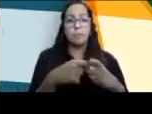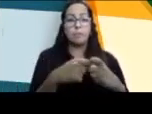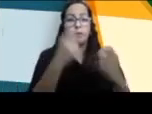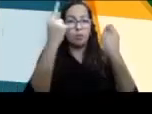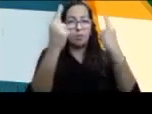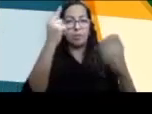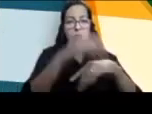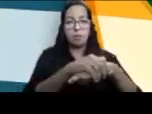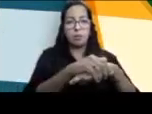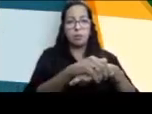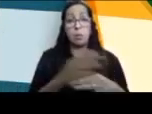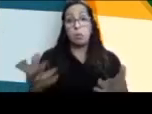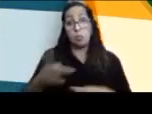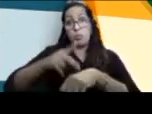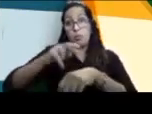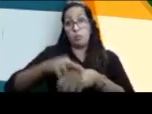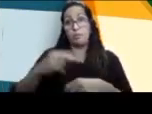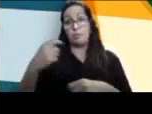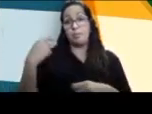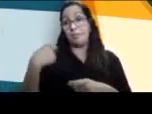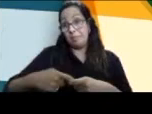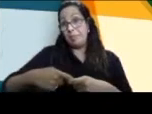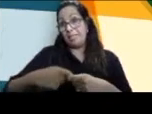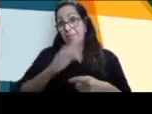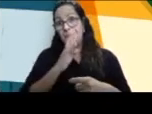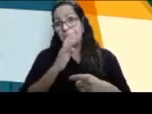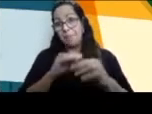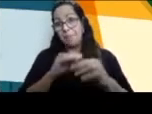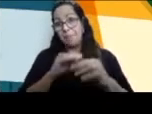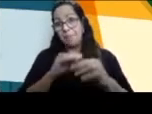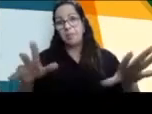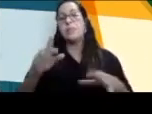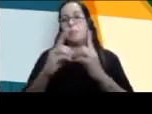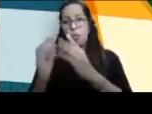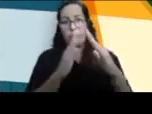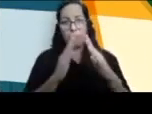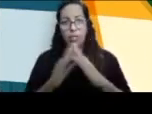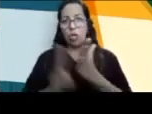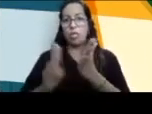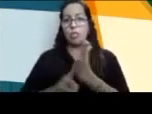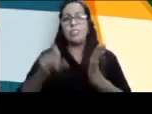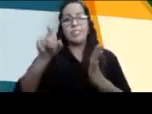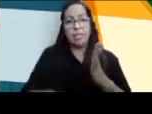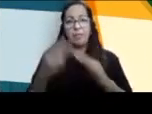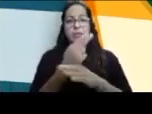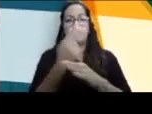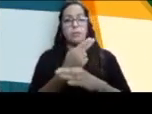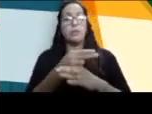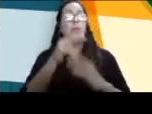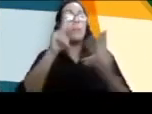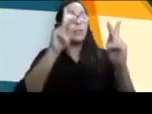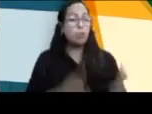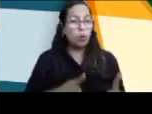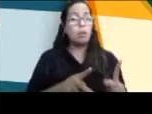to Puerto Rico high Spanish-speaking population, PRDOH and contractors must seek to ensure that a person's